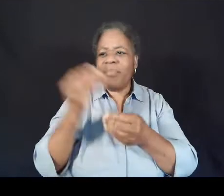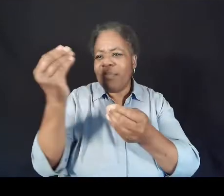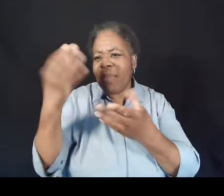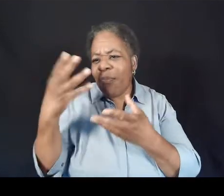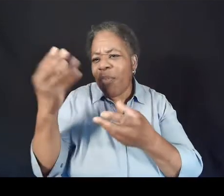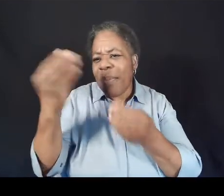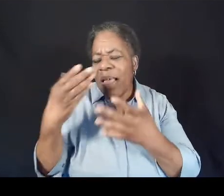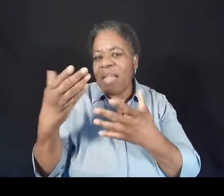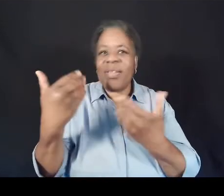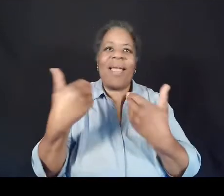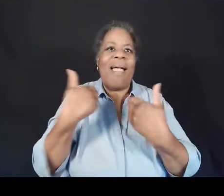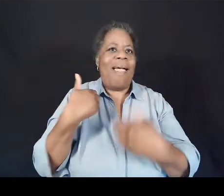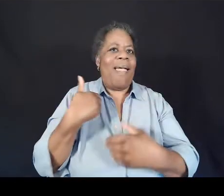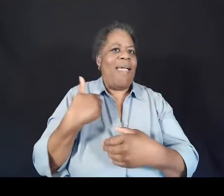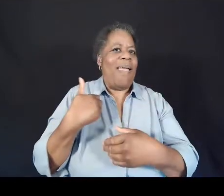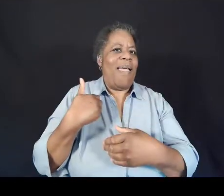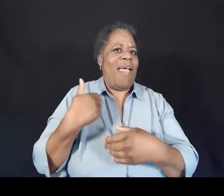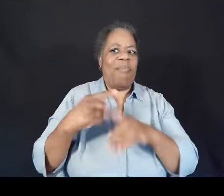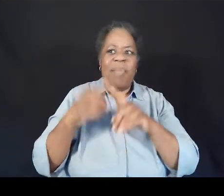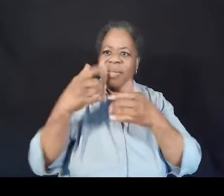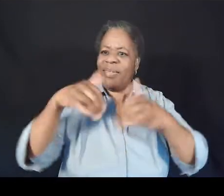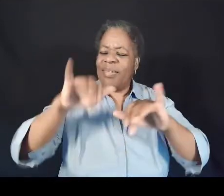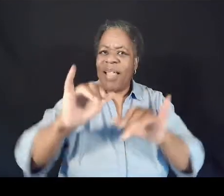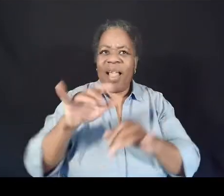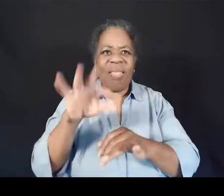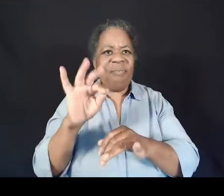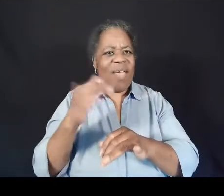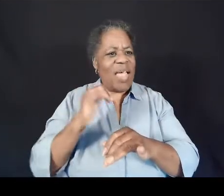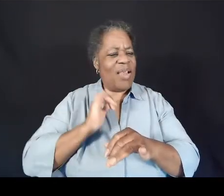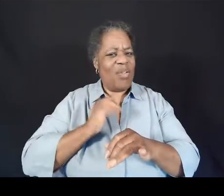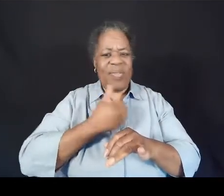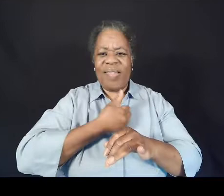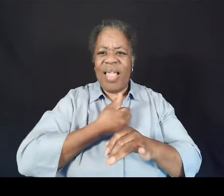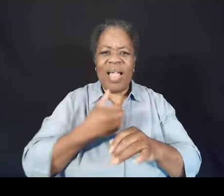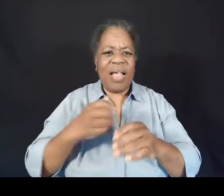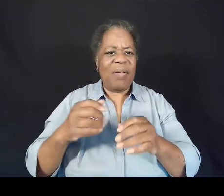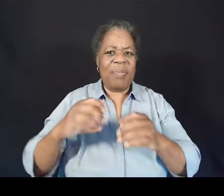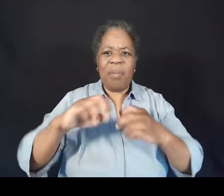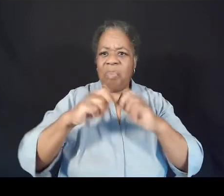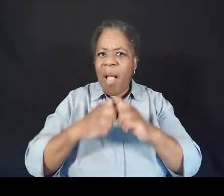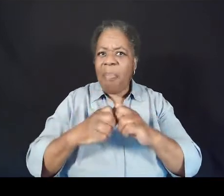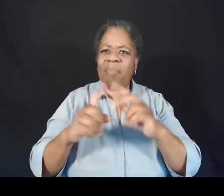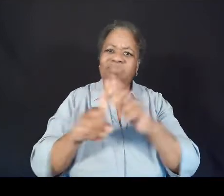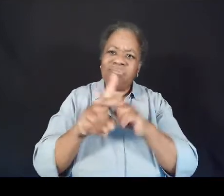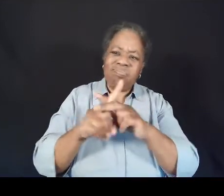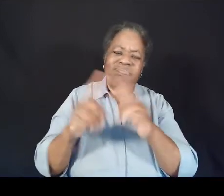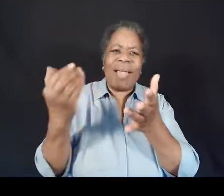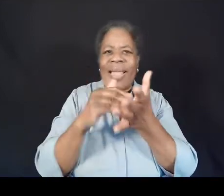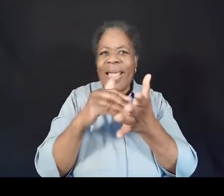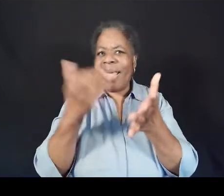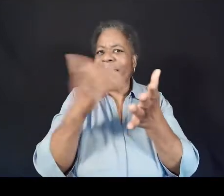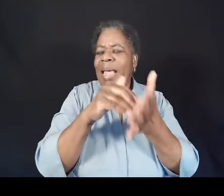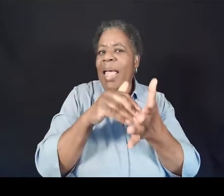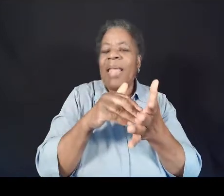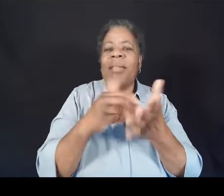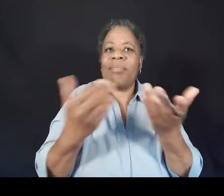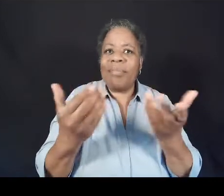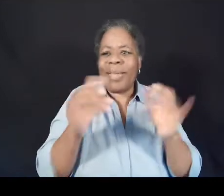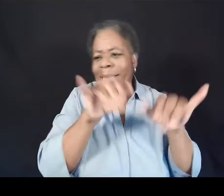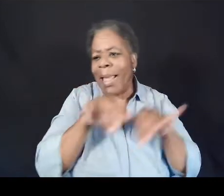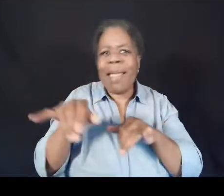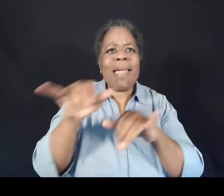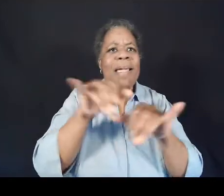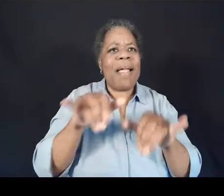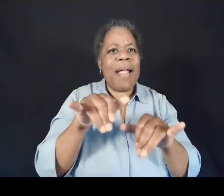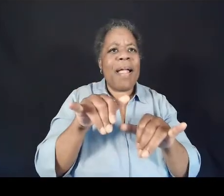before. Yet we still find ourselves falling into the same problems over and over again as individuals and as a society. So maybe